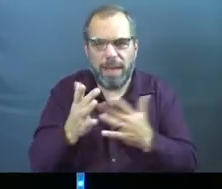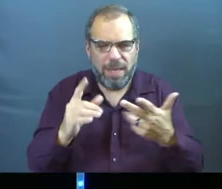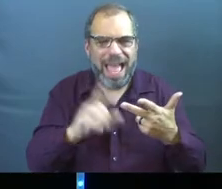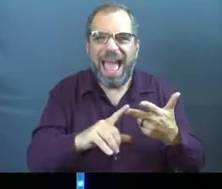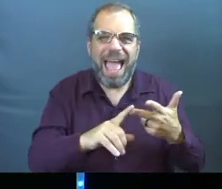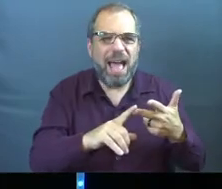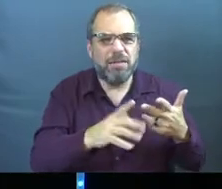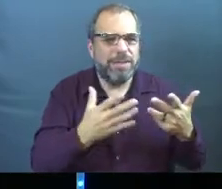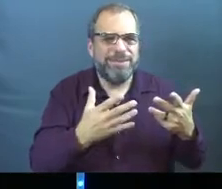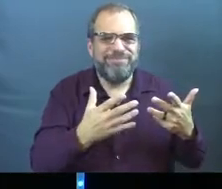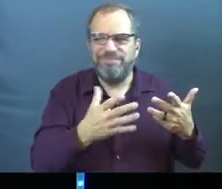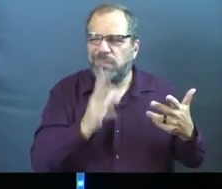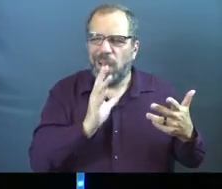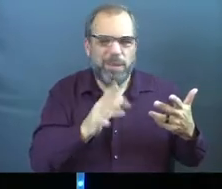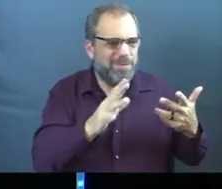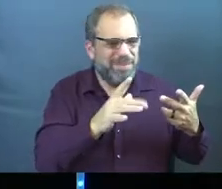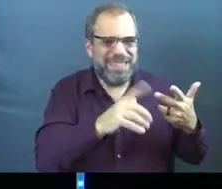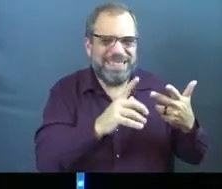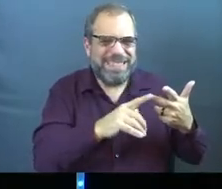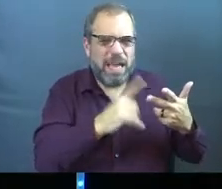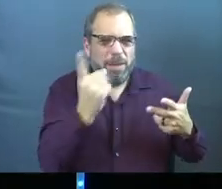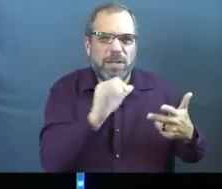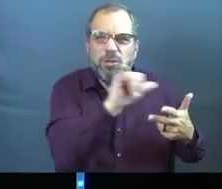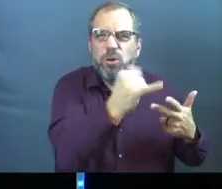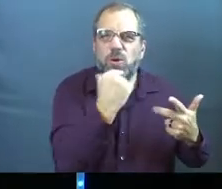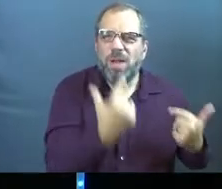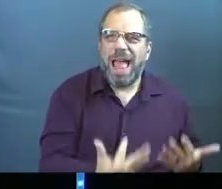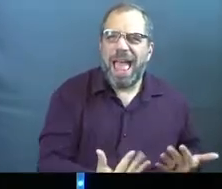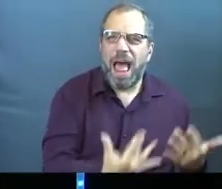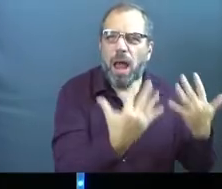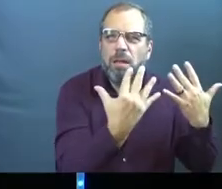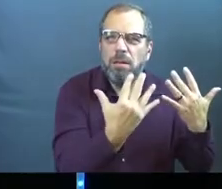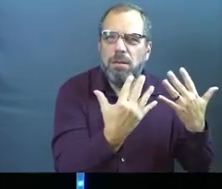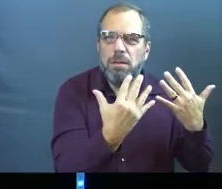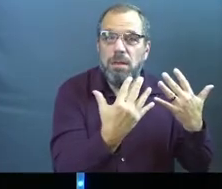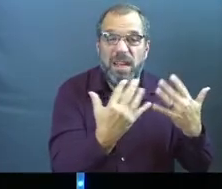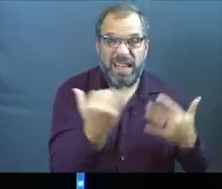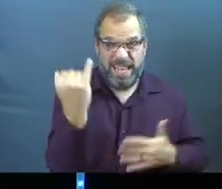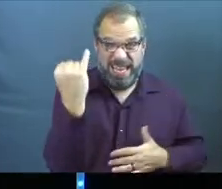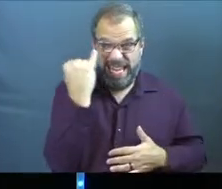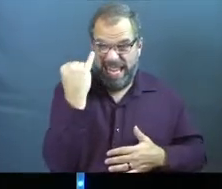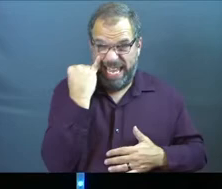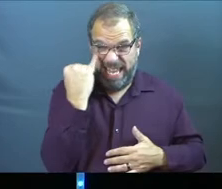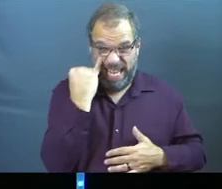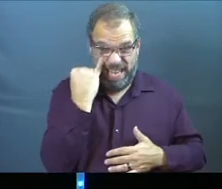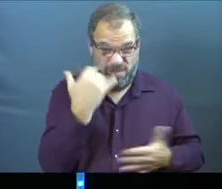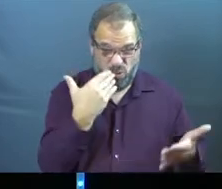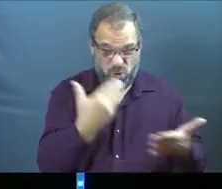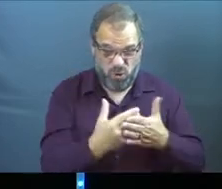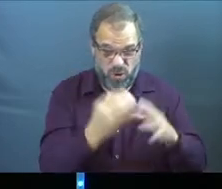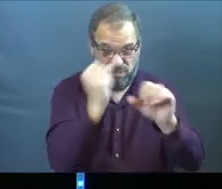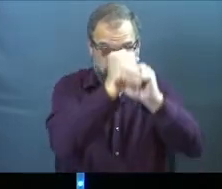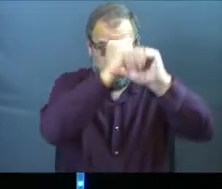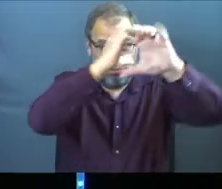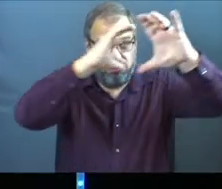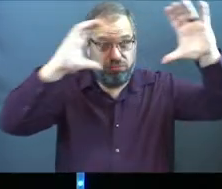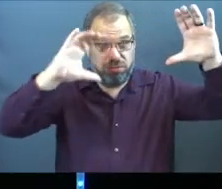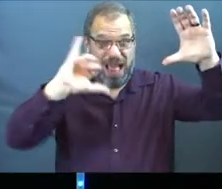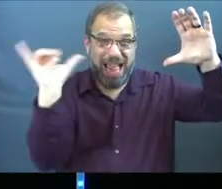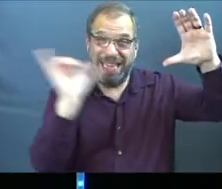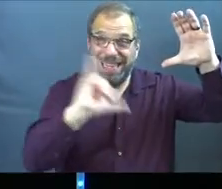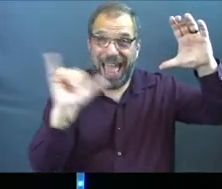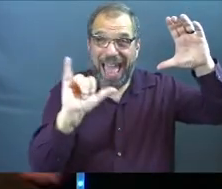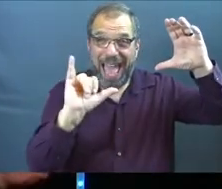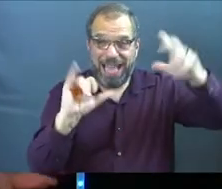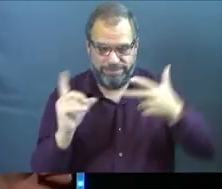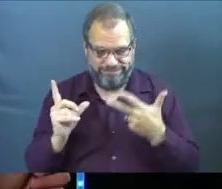as a figure of speech to talk about eternal hell. It's like, hey, if there's a place that's going to be a good picture of what hell's probably going to look